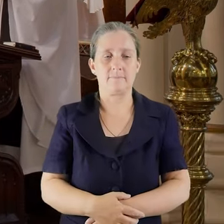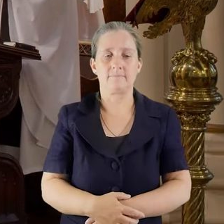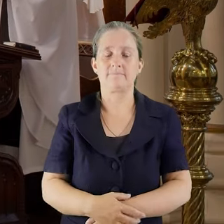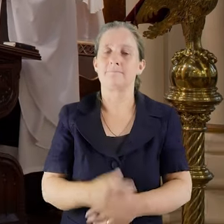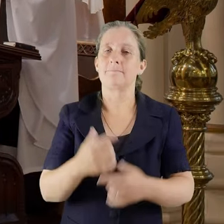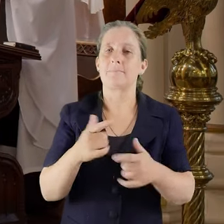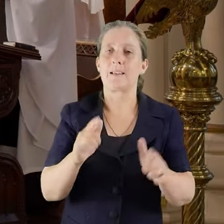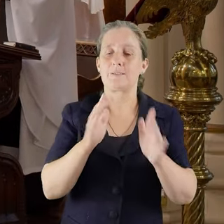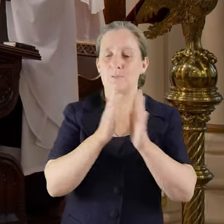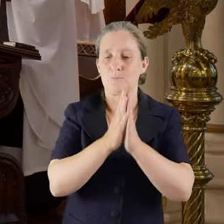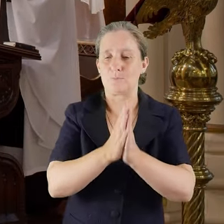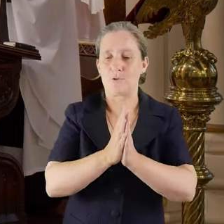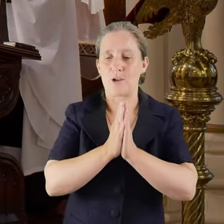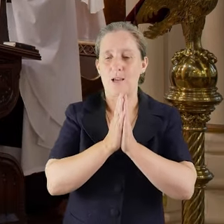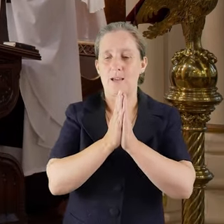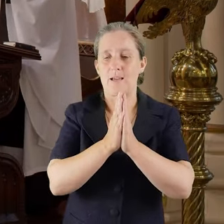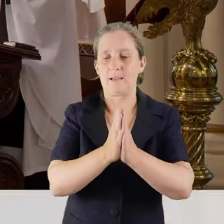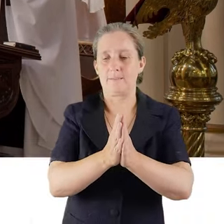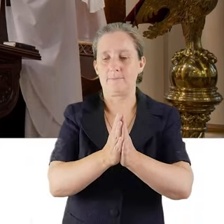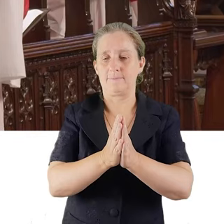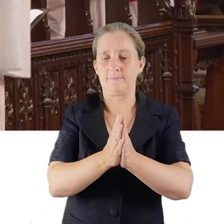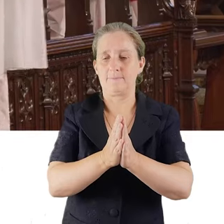spirit. Let us pray.